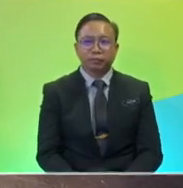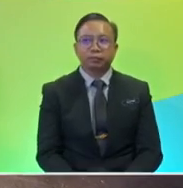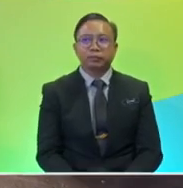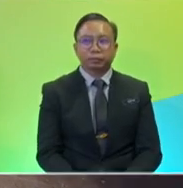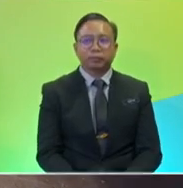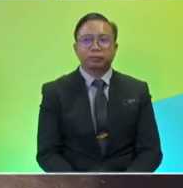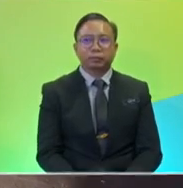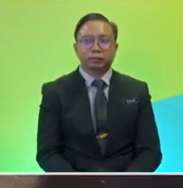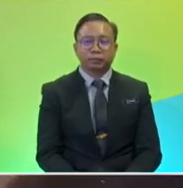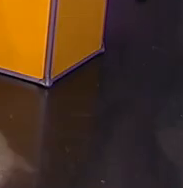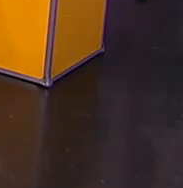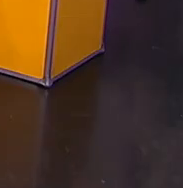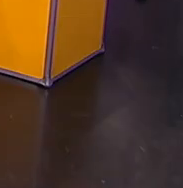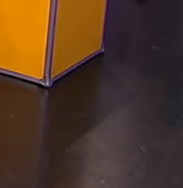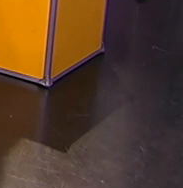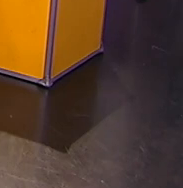shells.